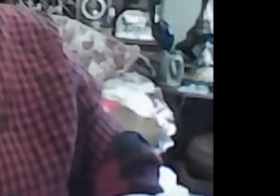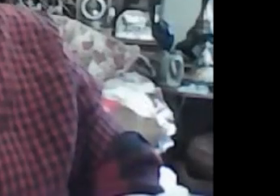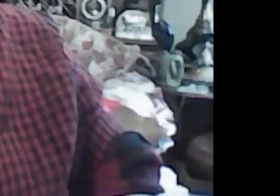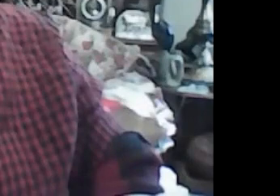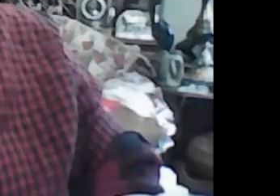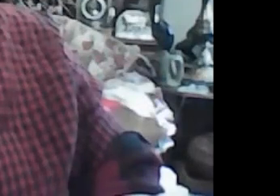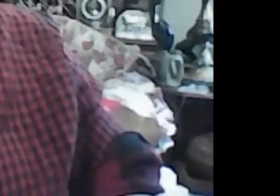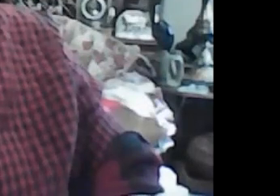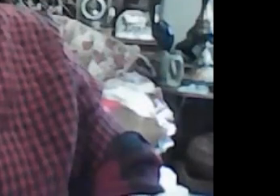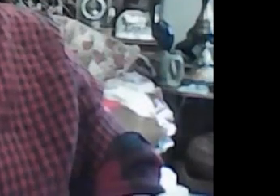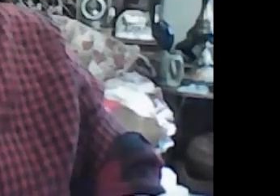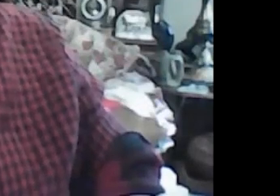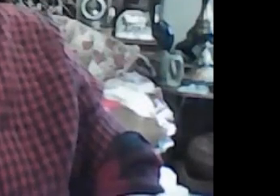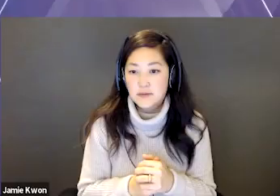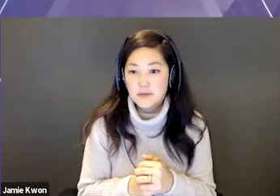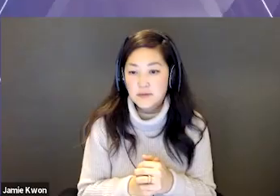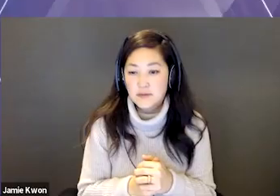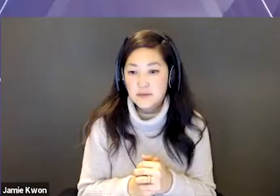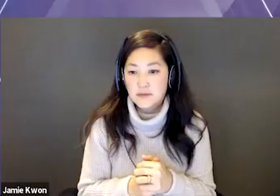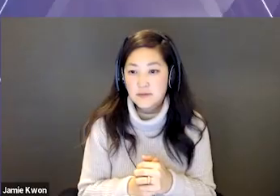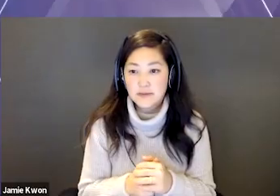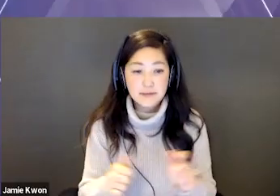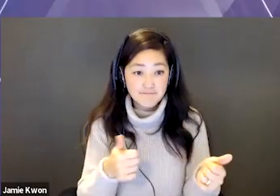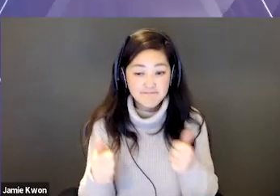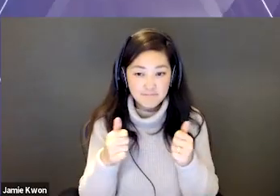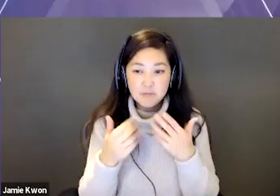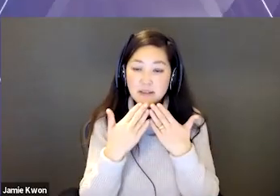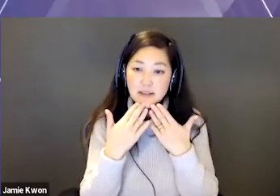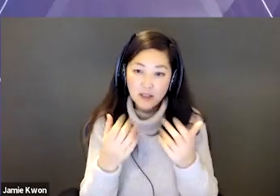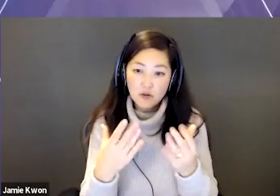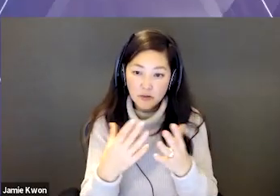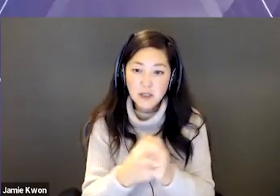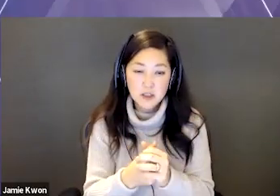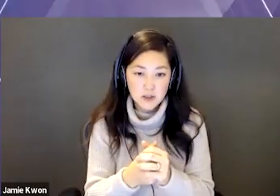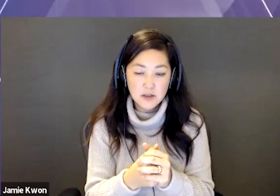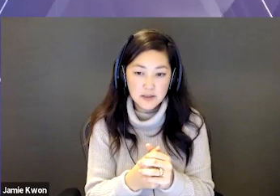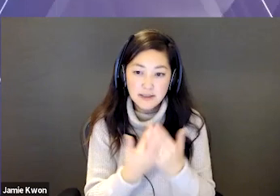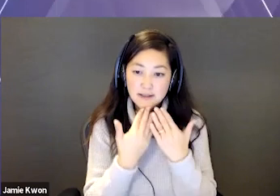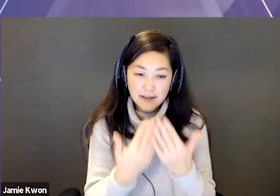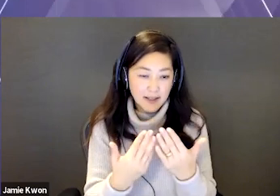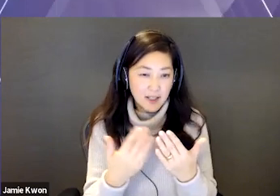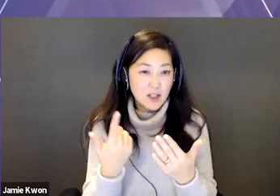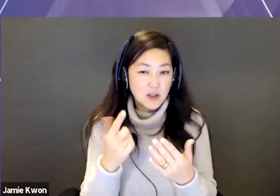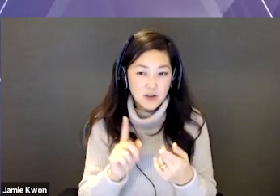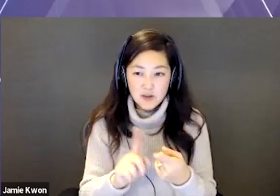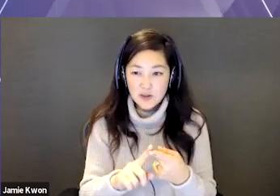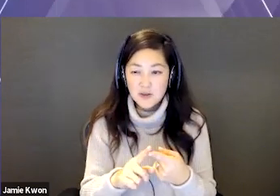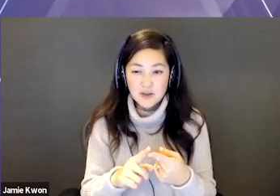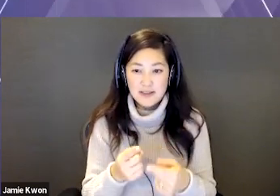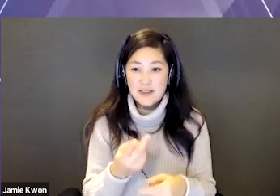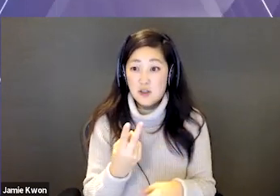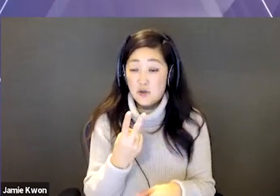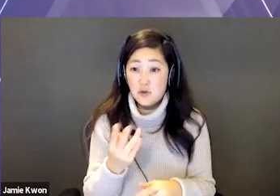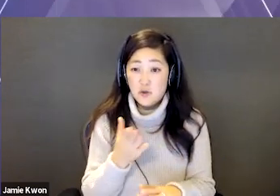Thank you, Gail. I'm just going to share my screen with that. Great. Thank you so much. Thank you to the presenters before us. I've learned so much from